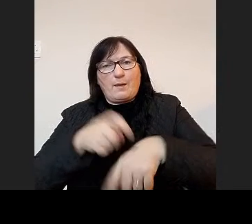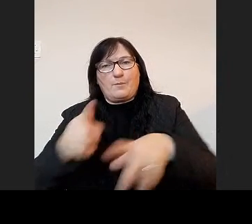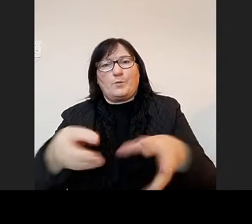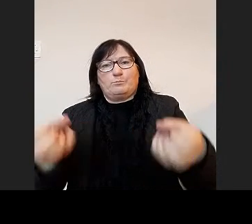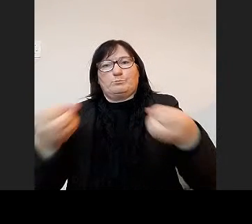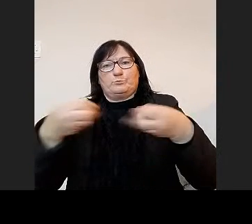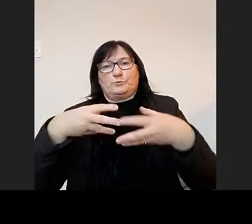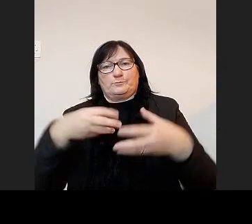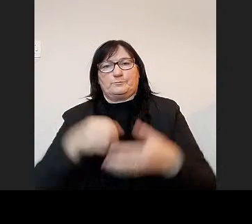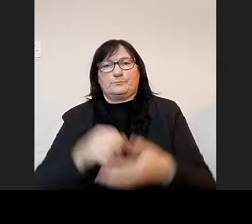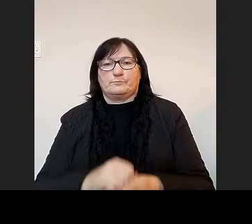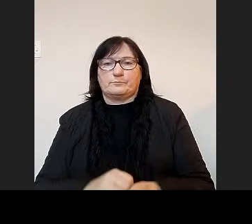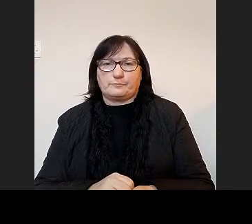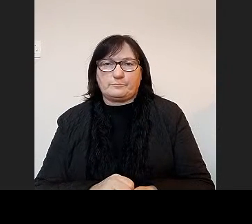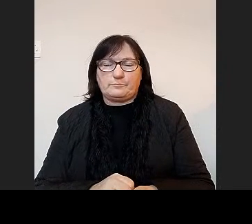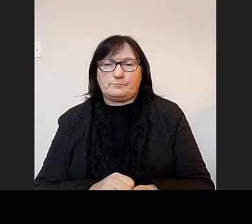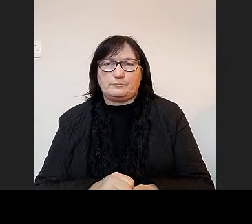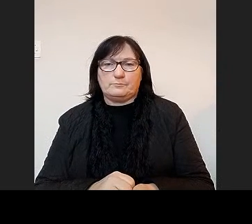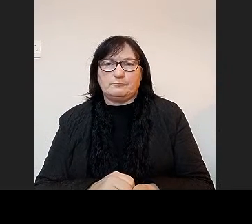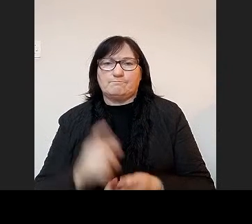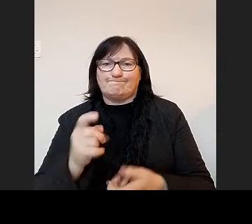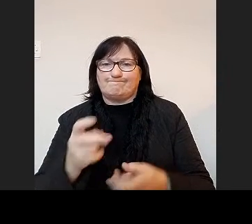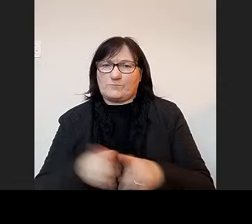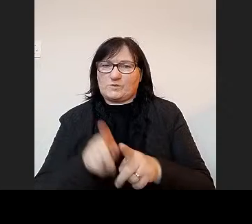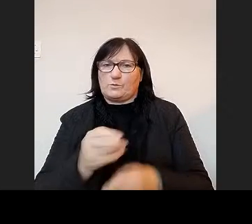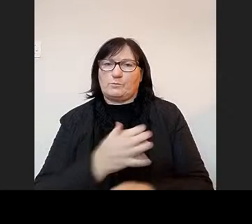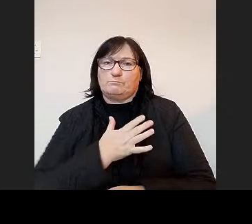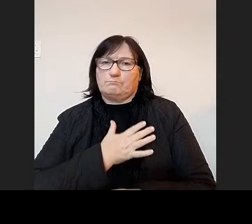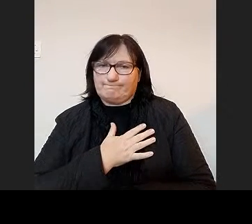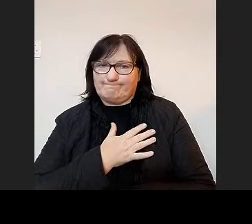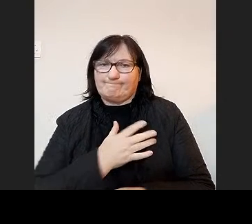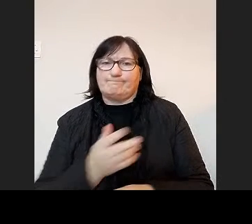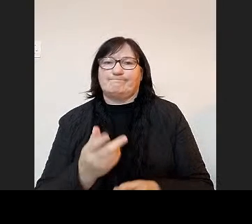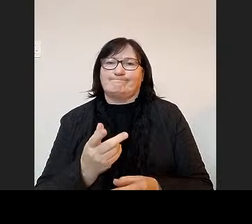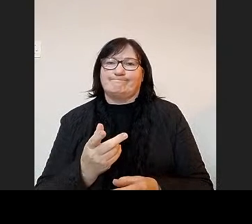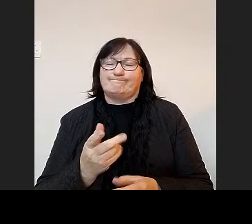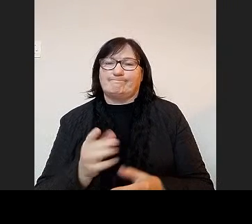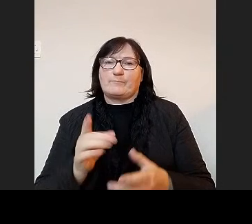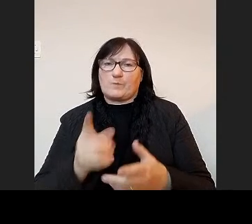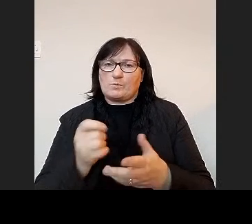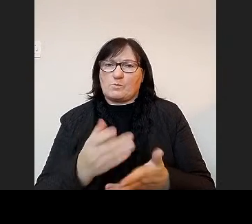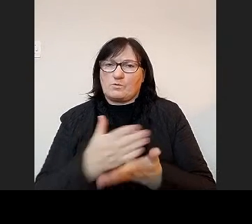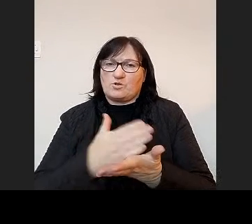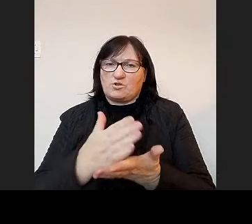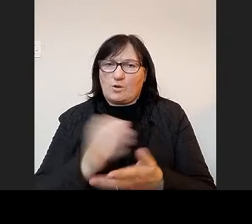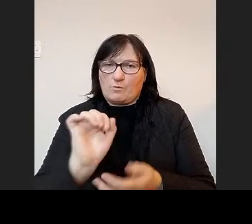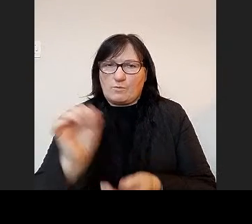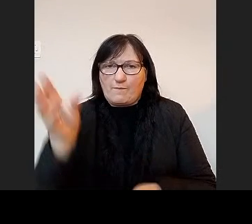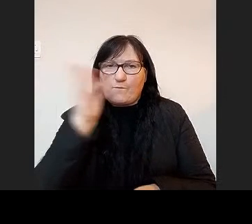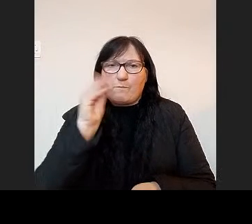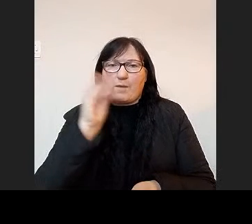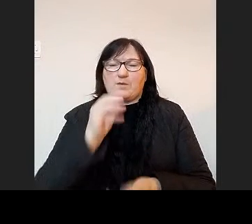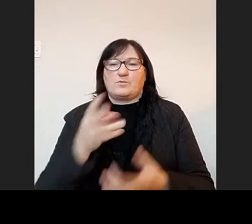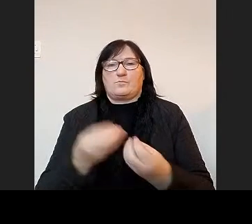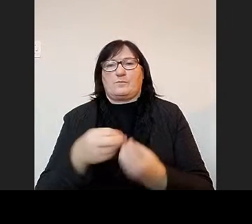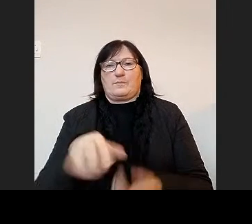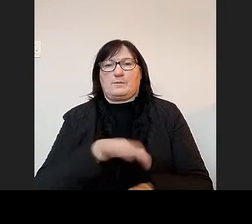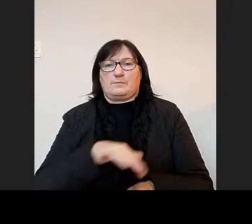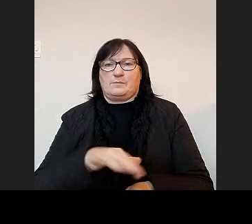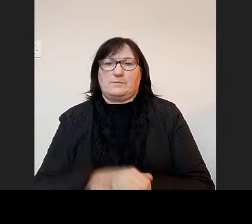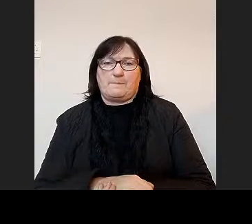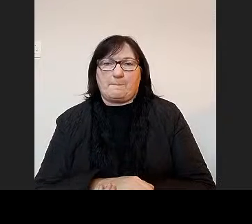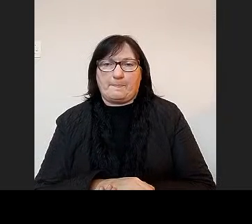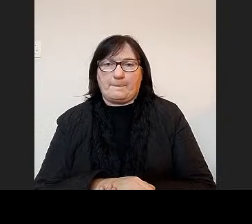the commitment you are showing in an attempt to share information with you. Today's webinar